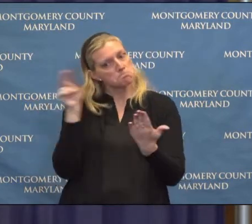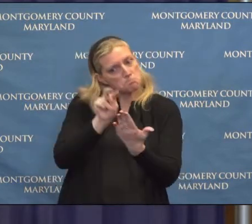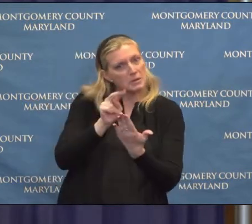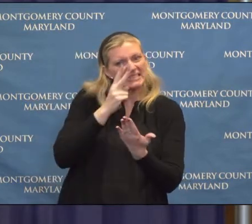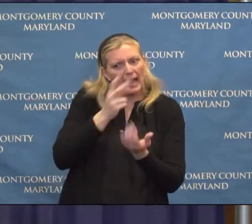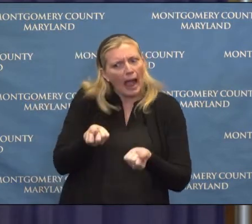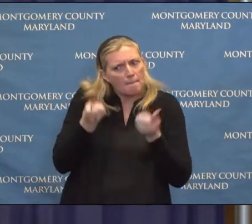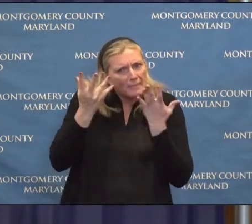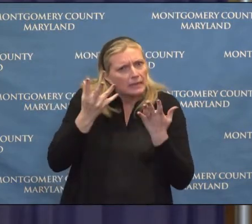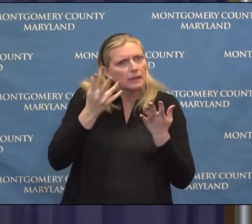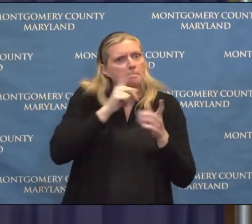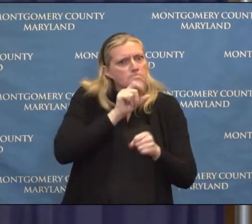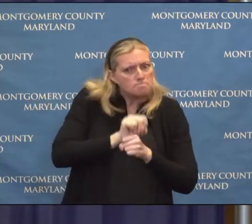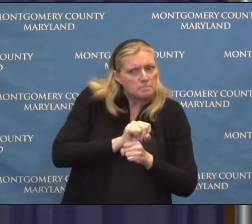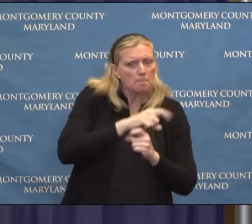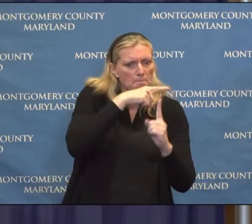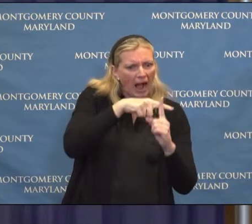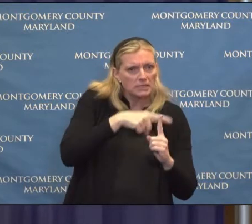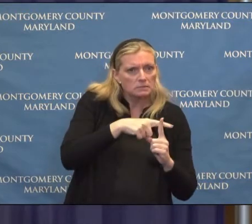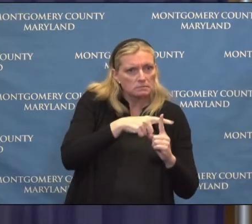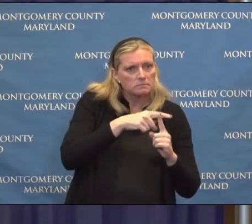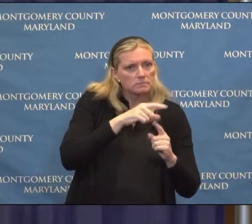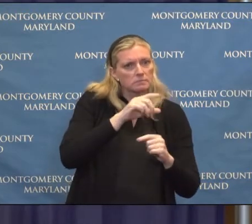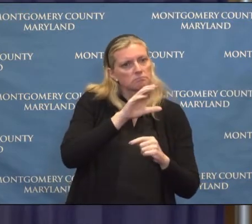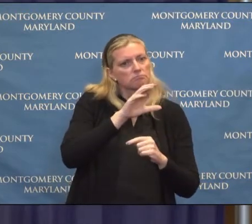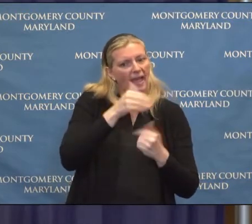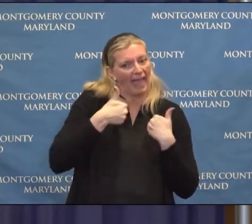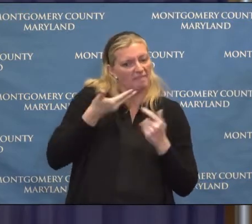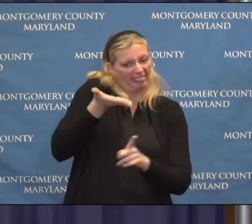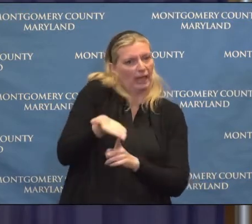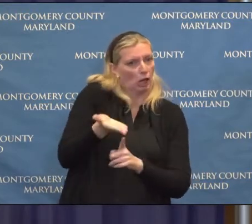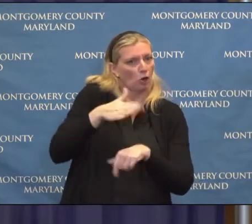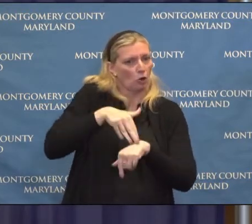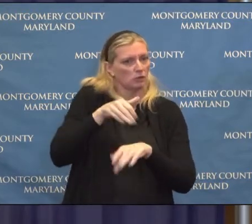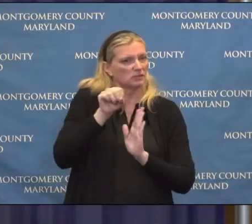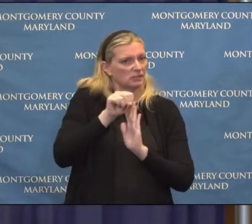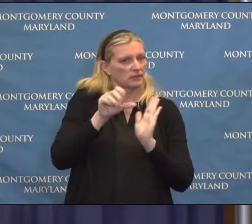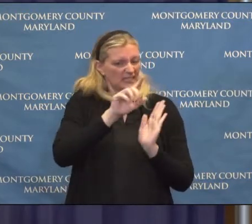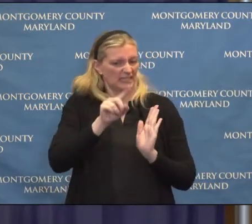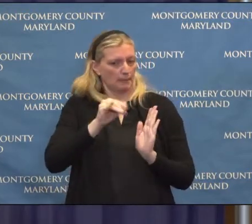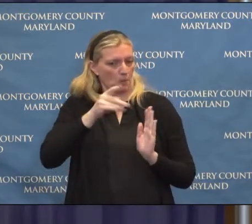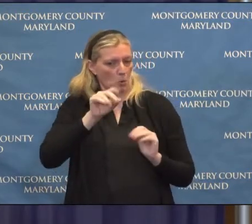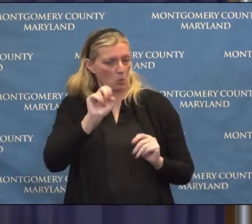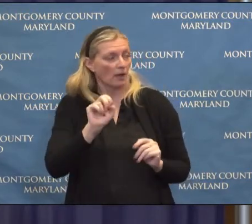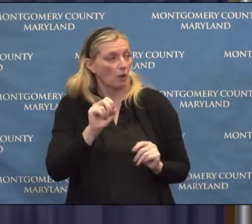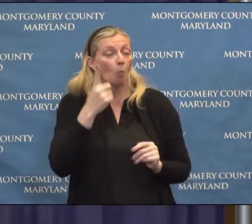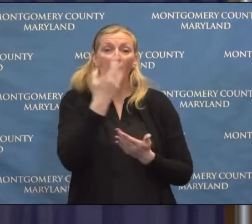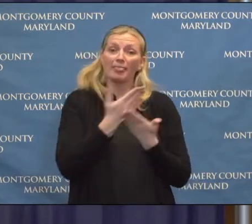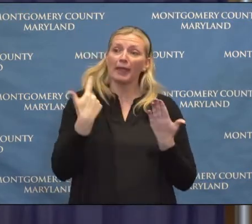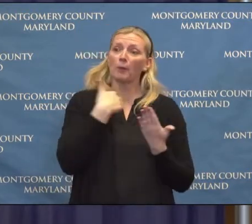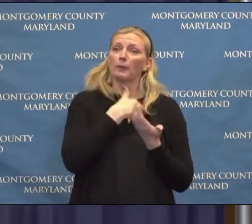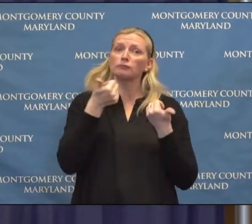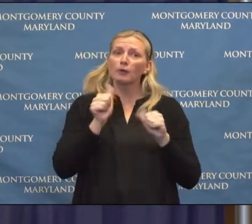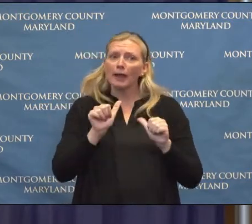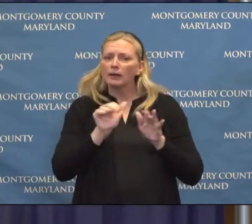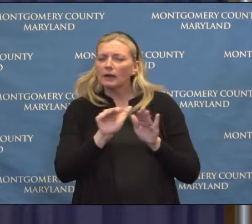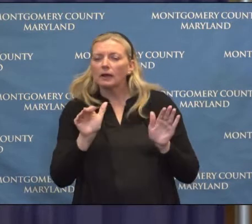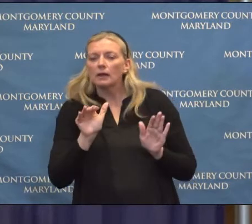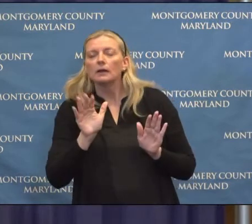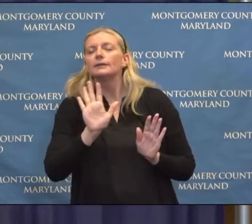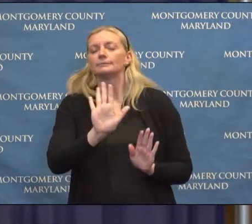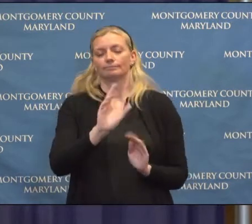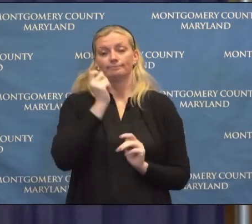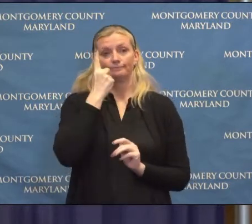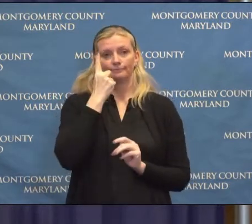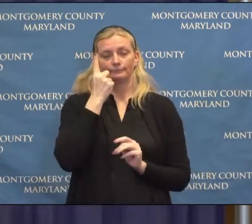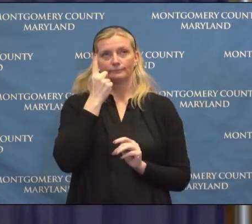zip code. One thing that I will caution you, and what we have tried to, the message we put out this week, is looking at cases in the context